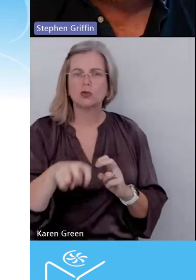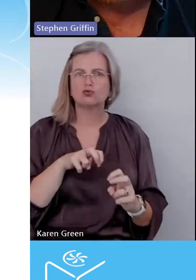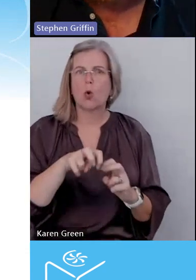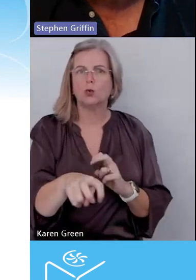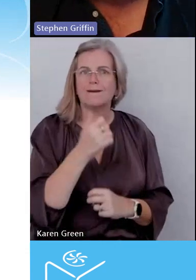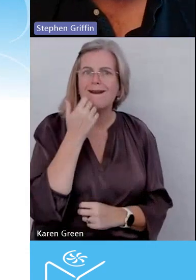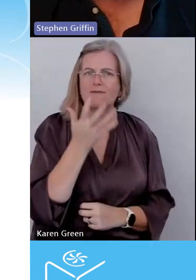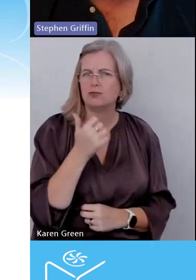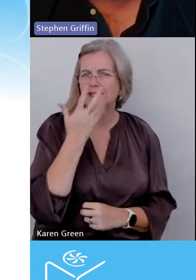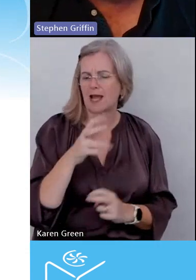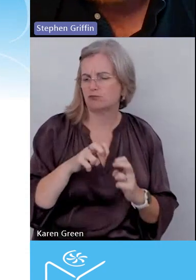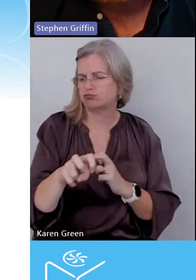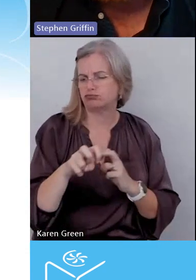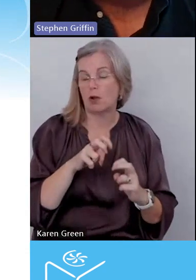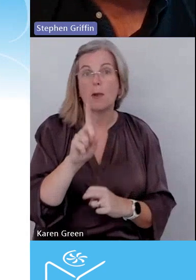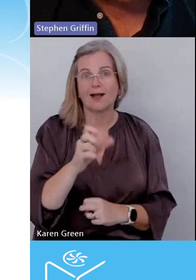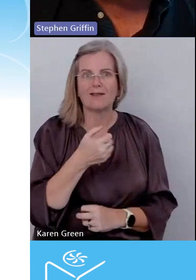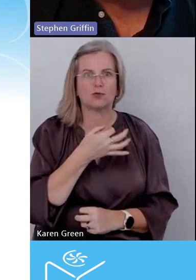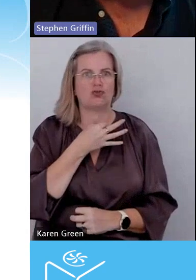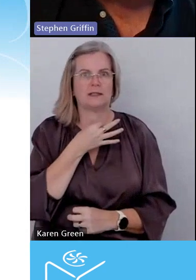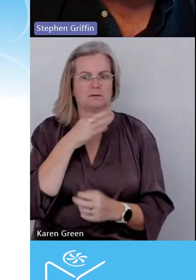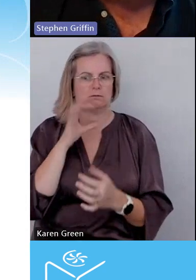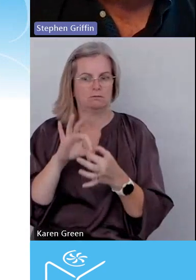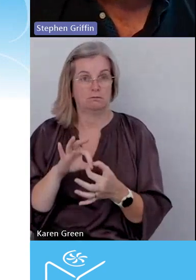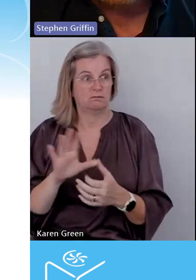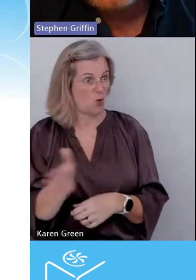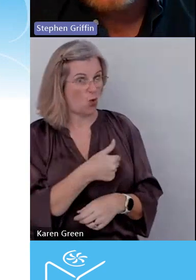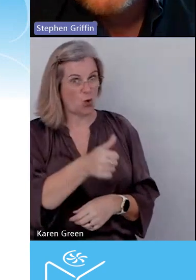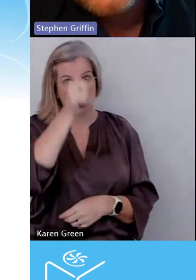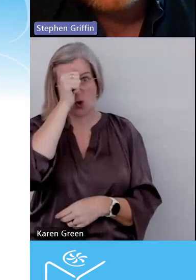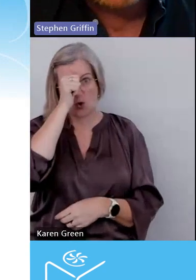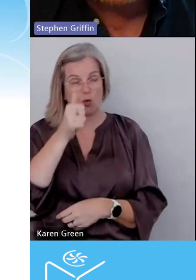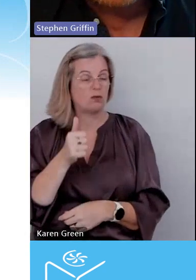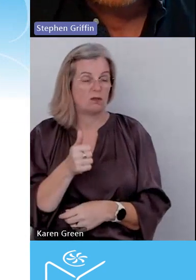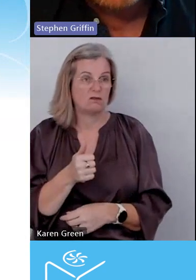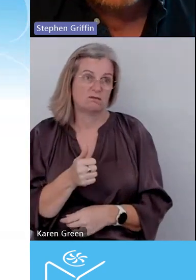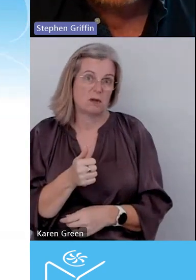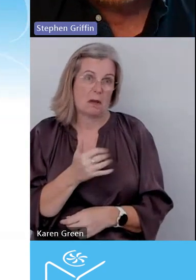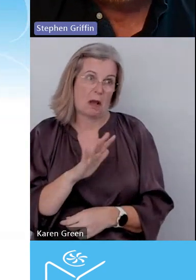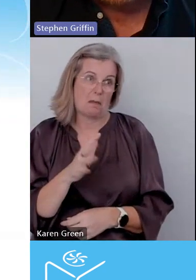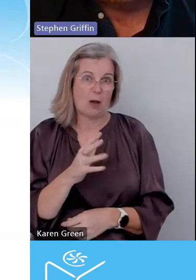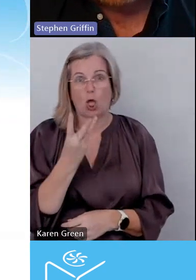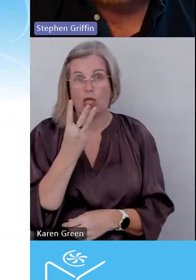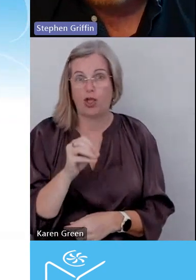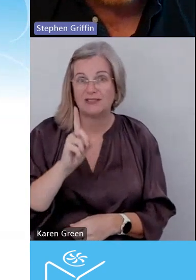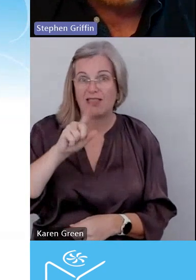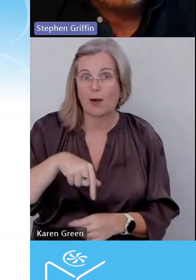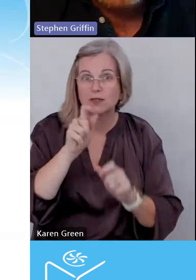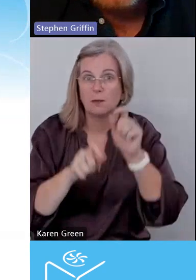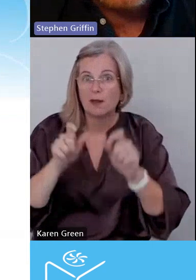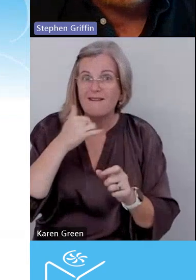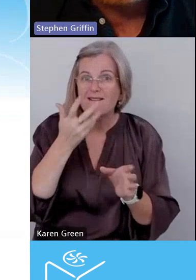about that. And we all know that people do die on the roads, unfortunately, something like 30,000 people a year over the